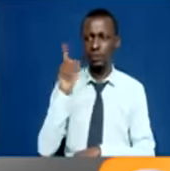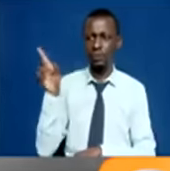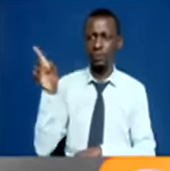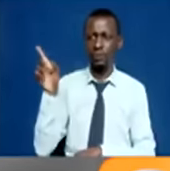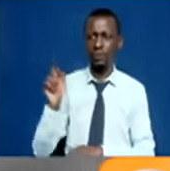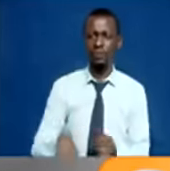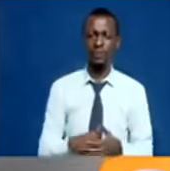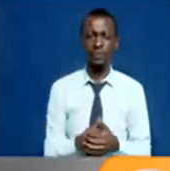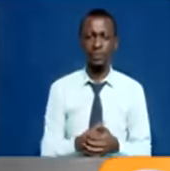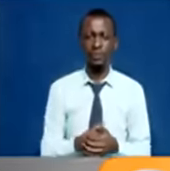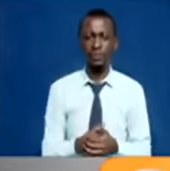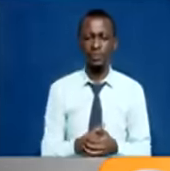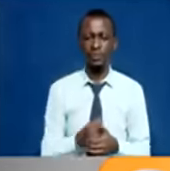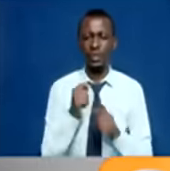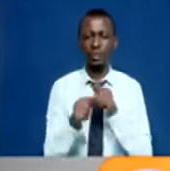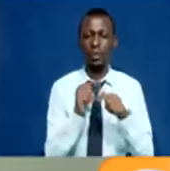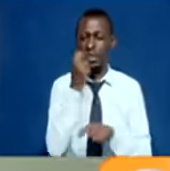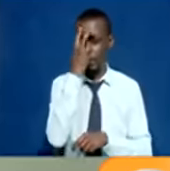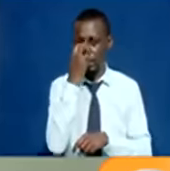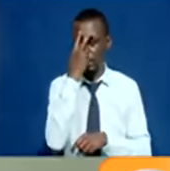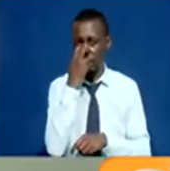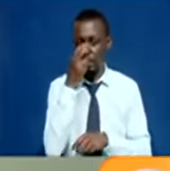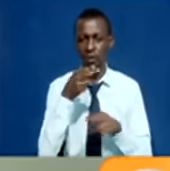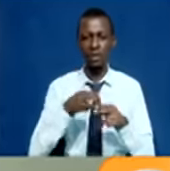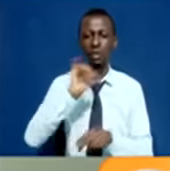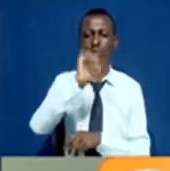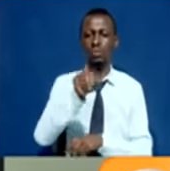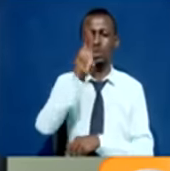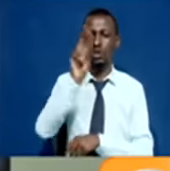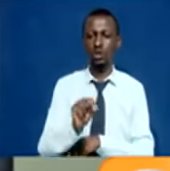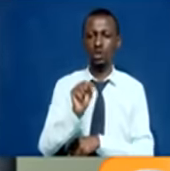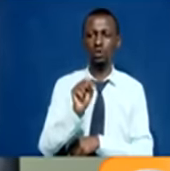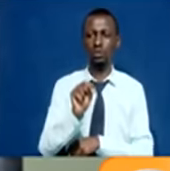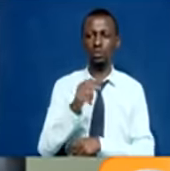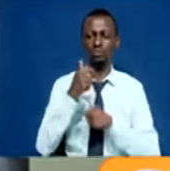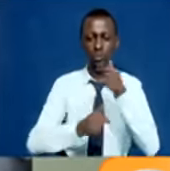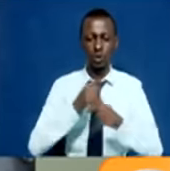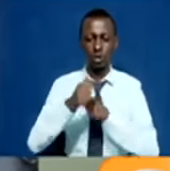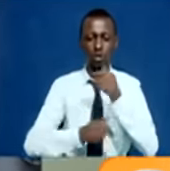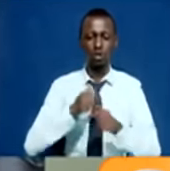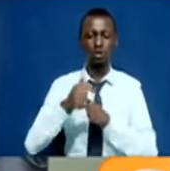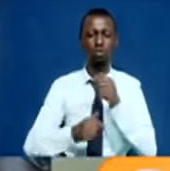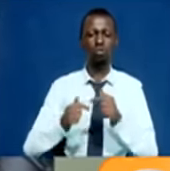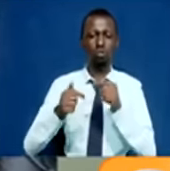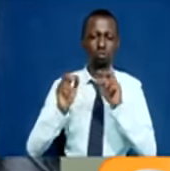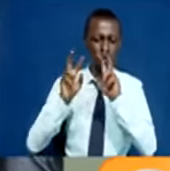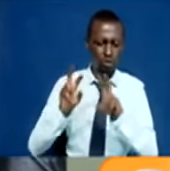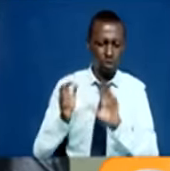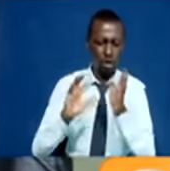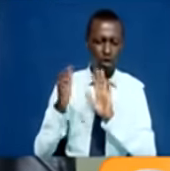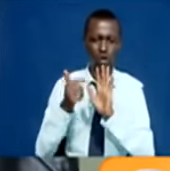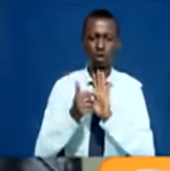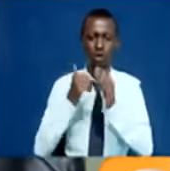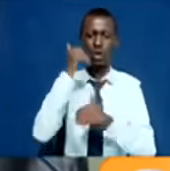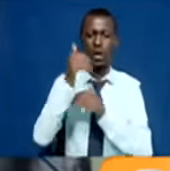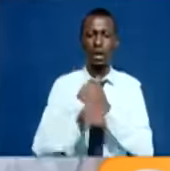Allegations about the murder suspect and extortionist John Ongo’a Matara continues to unfold days after his arrest for the